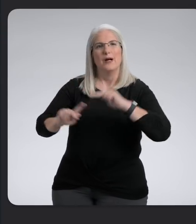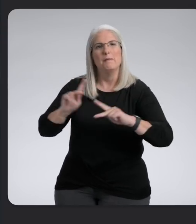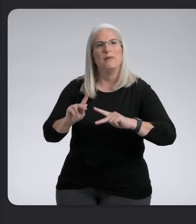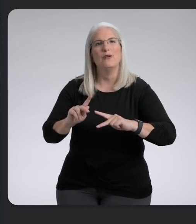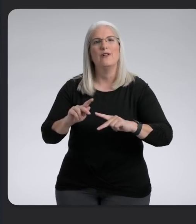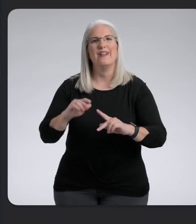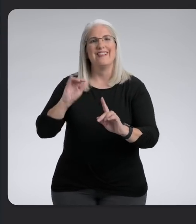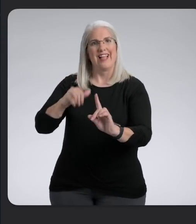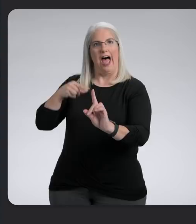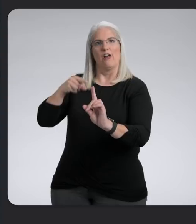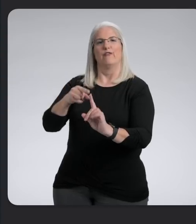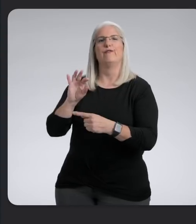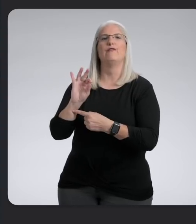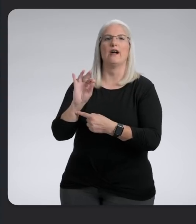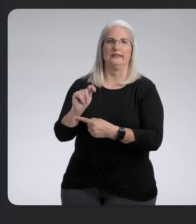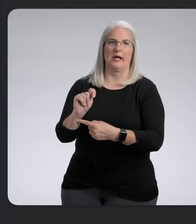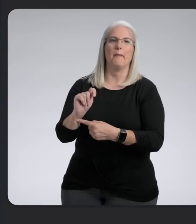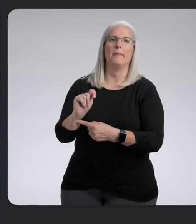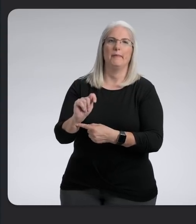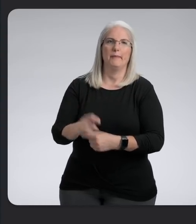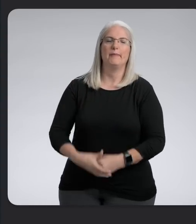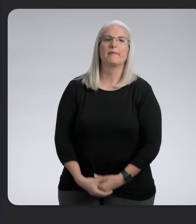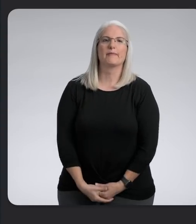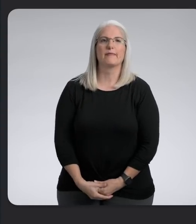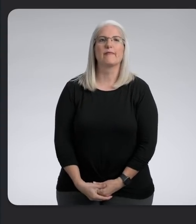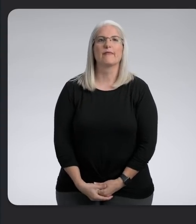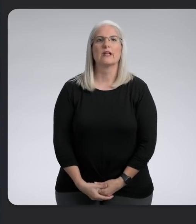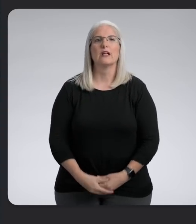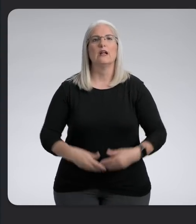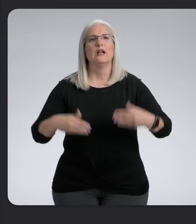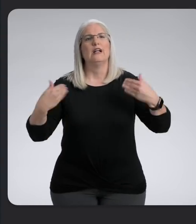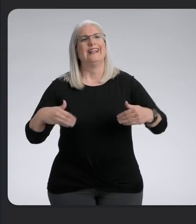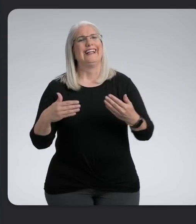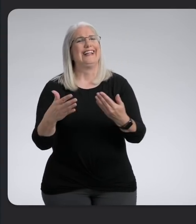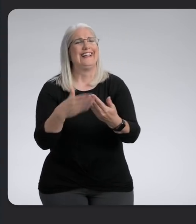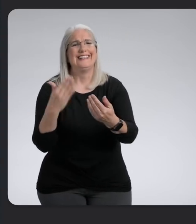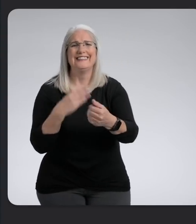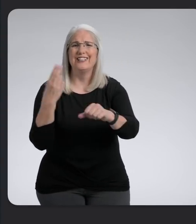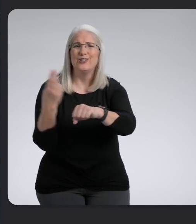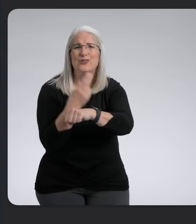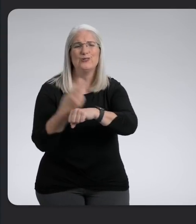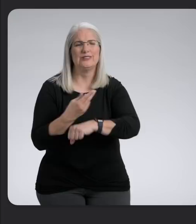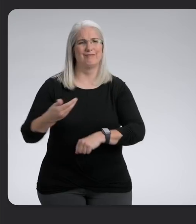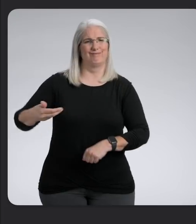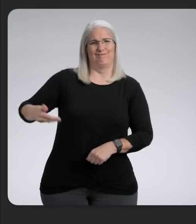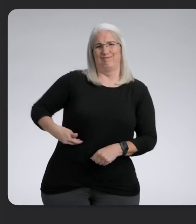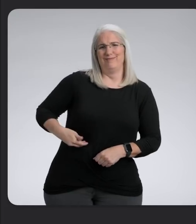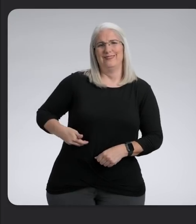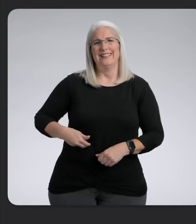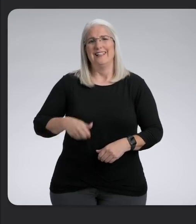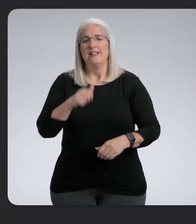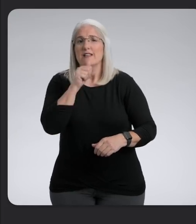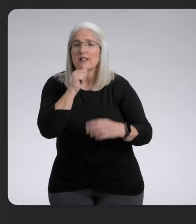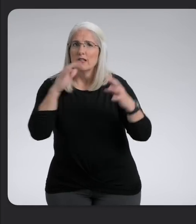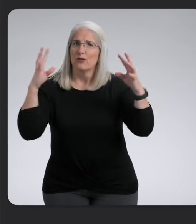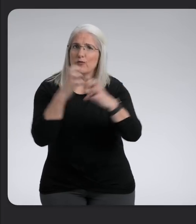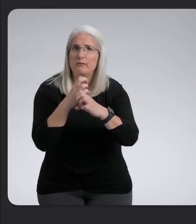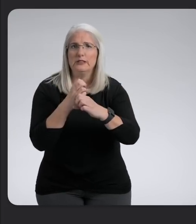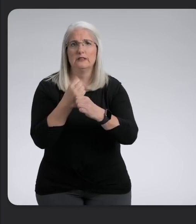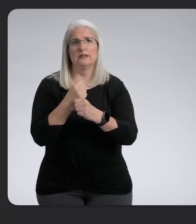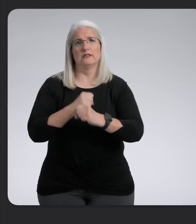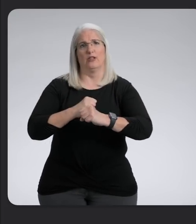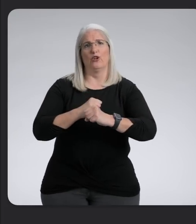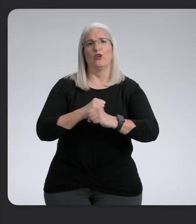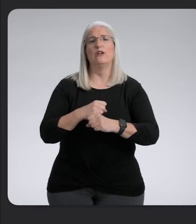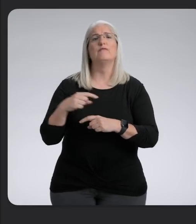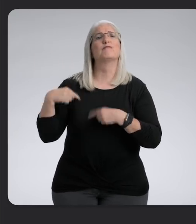is a standout. With its incredibly intuitive design and end-to-end encryption since day one, FaceTime is how we catch